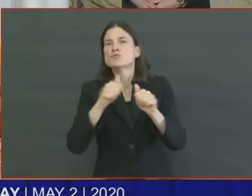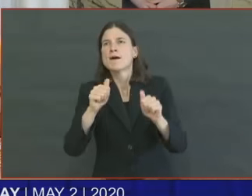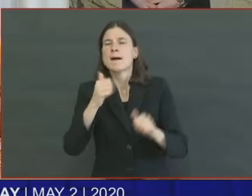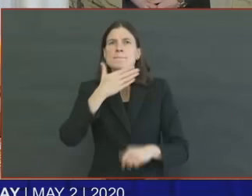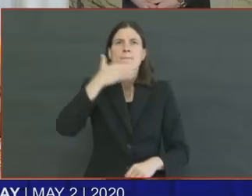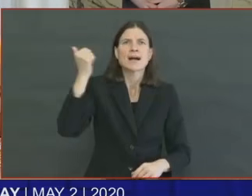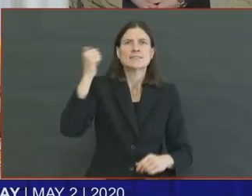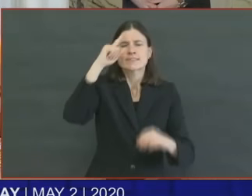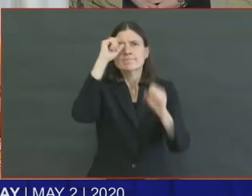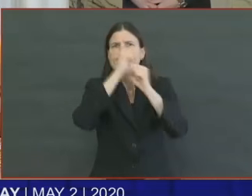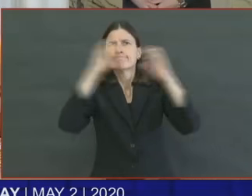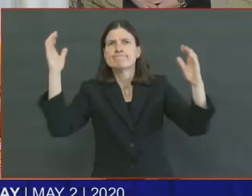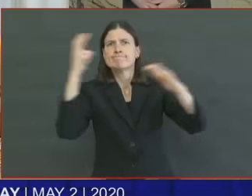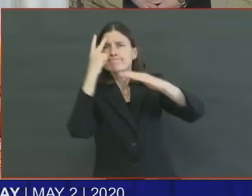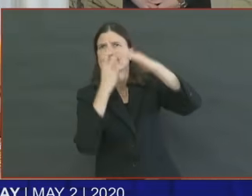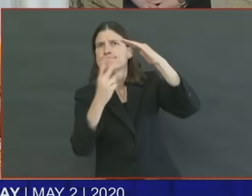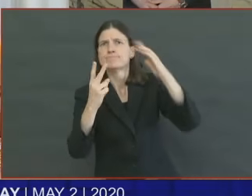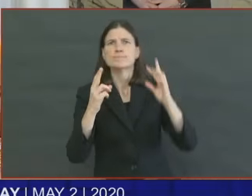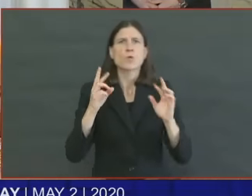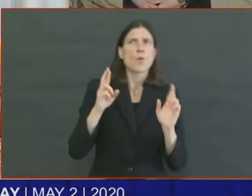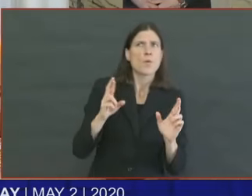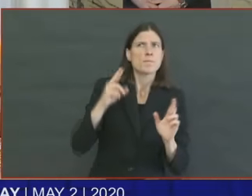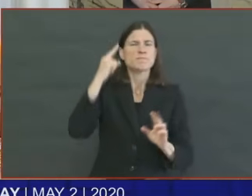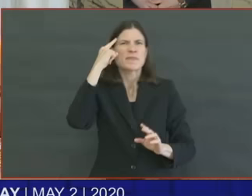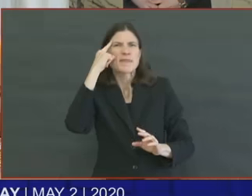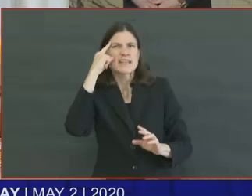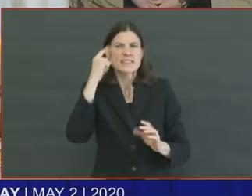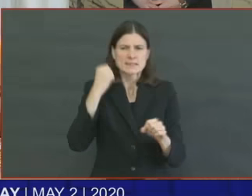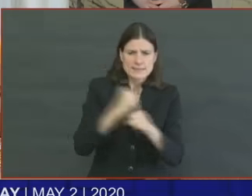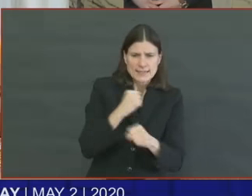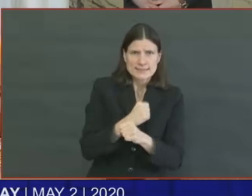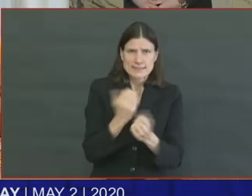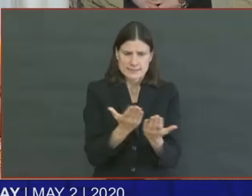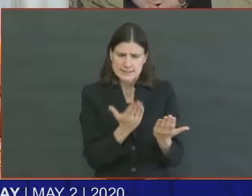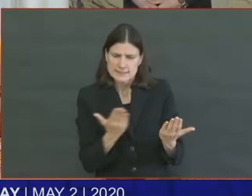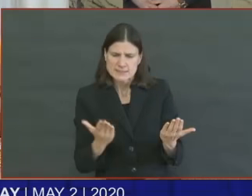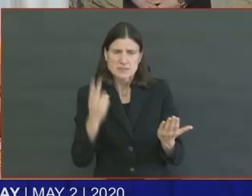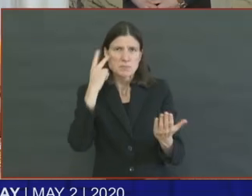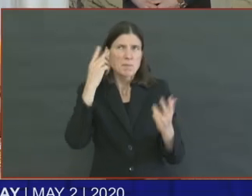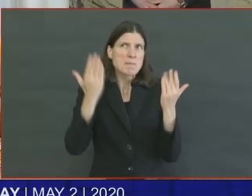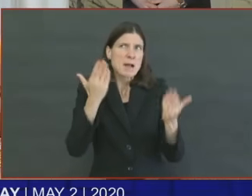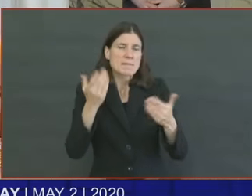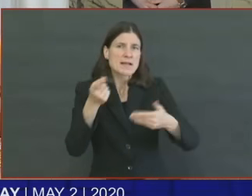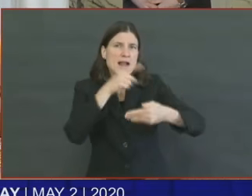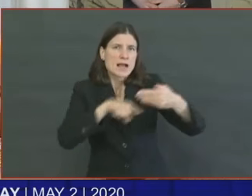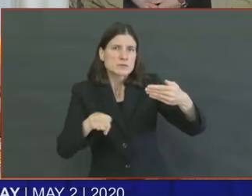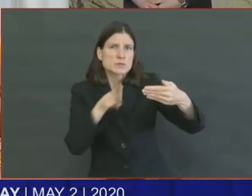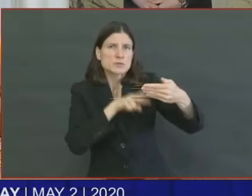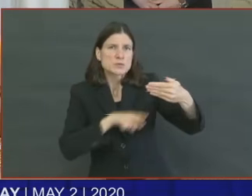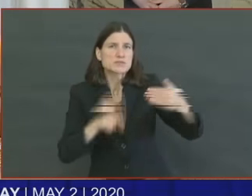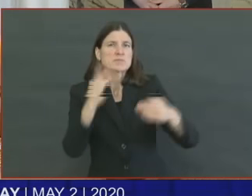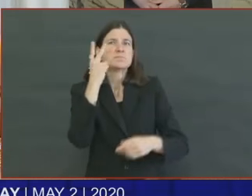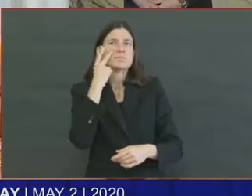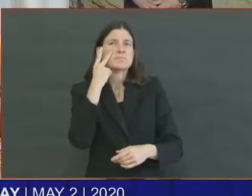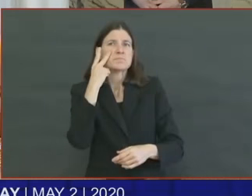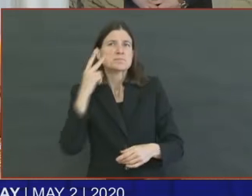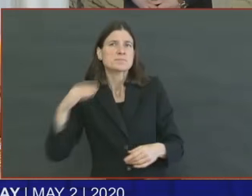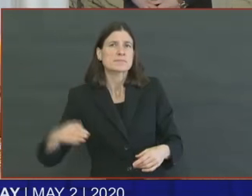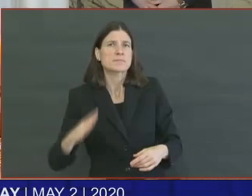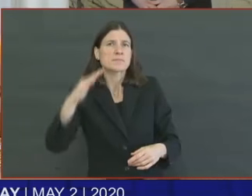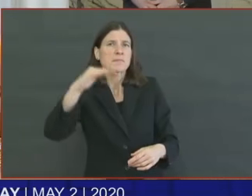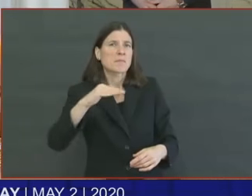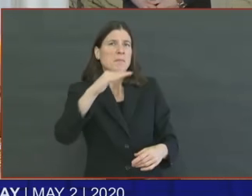be. But as we've seen in other states that are past their peak, the virus doesn't necessarily follow